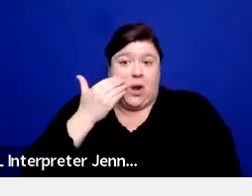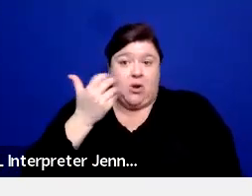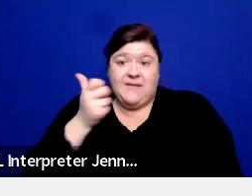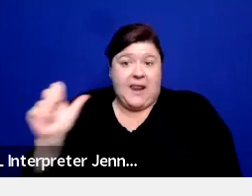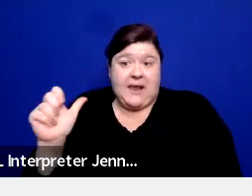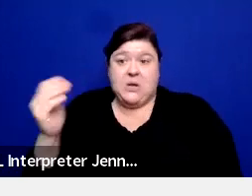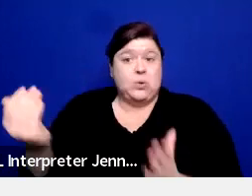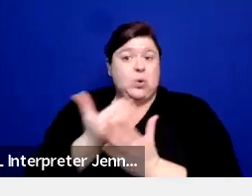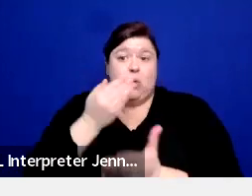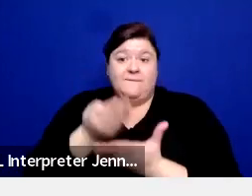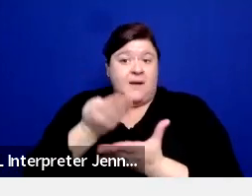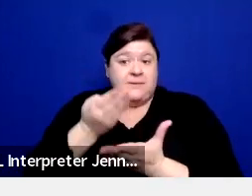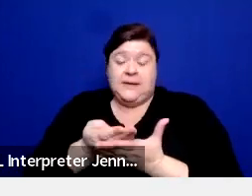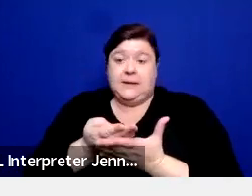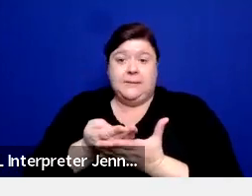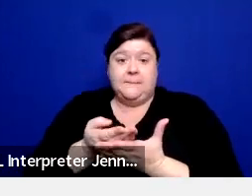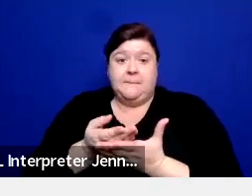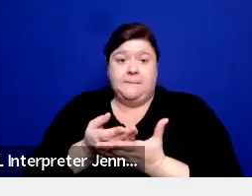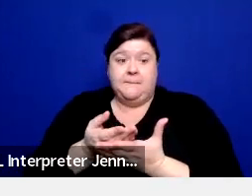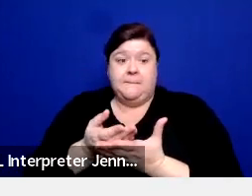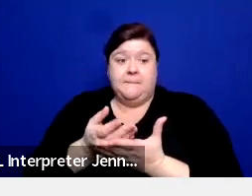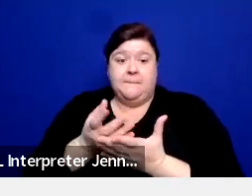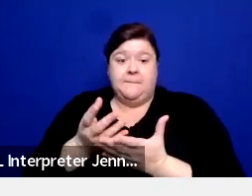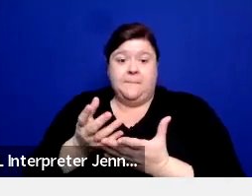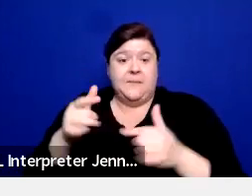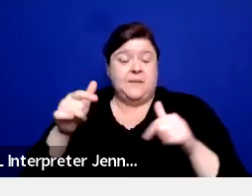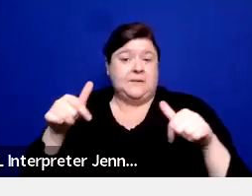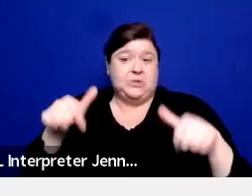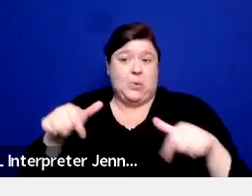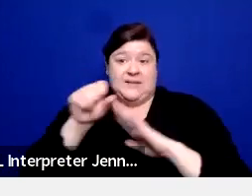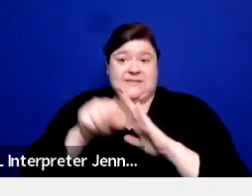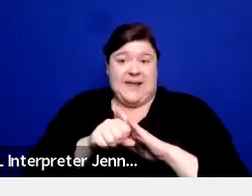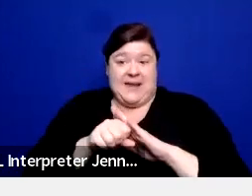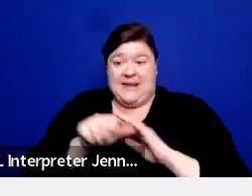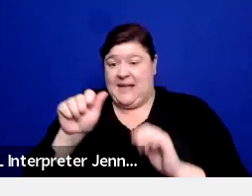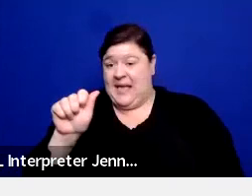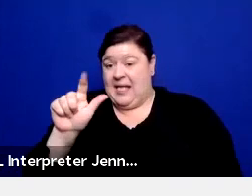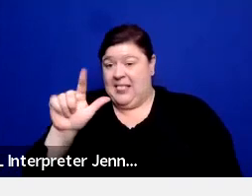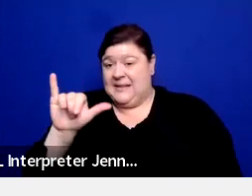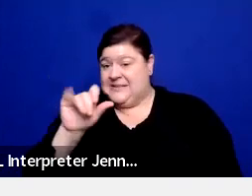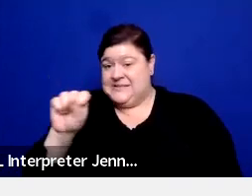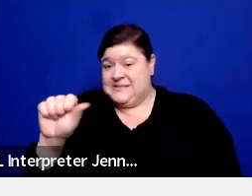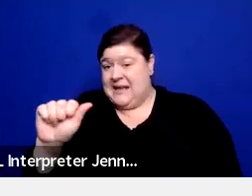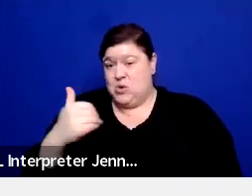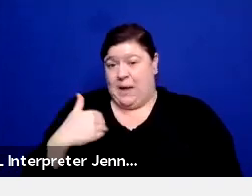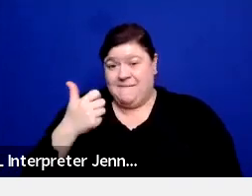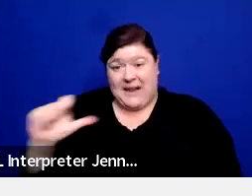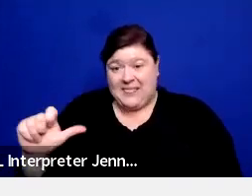any new funding coming in to the state. I don't know if Alyssa has any thing to